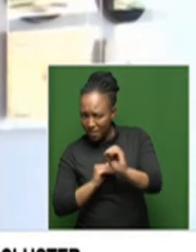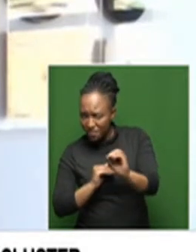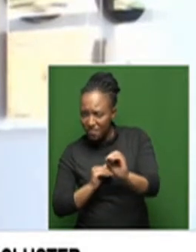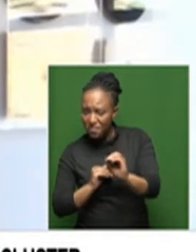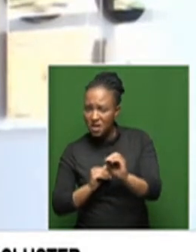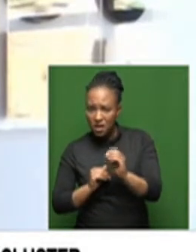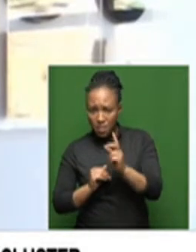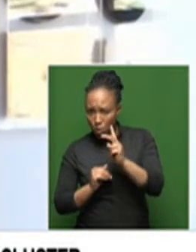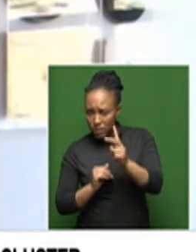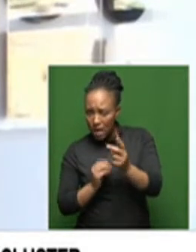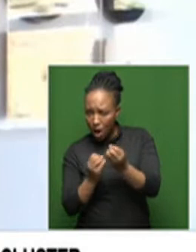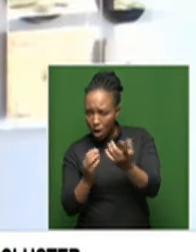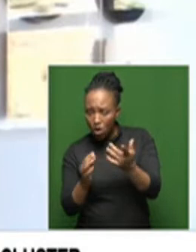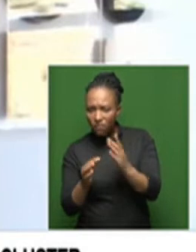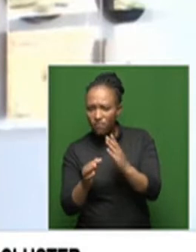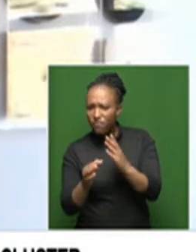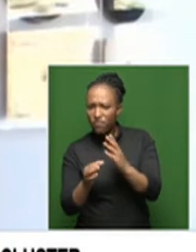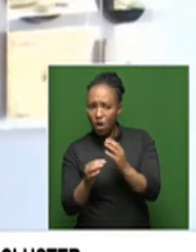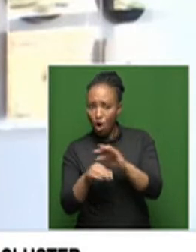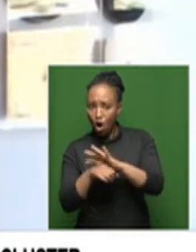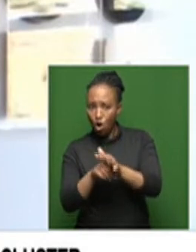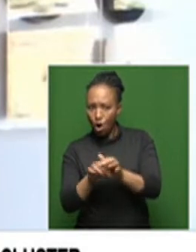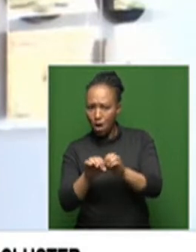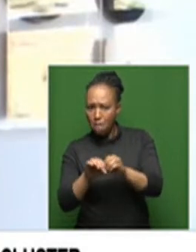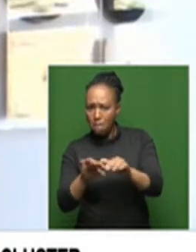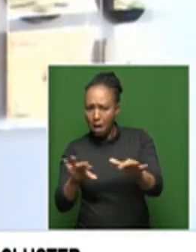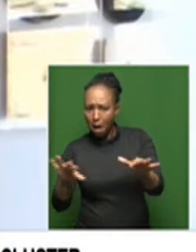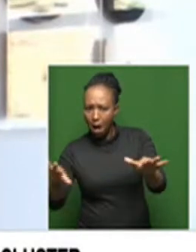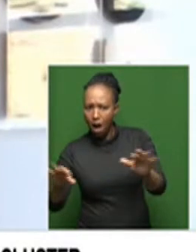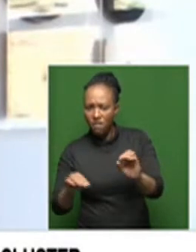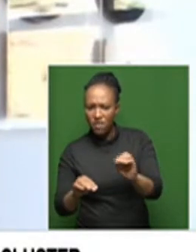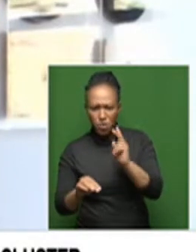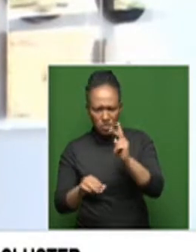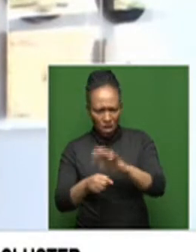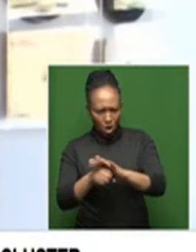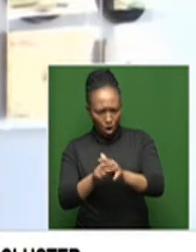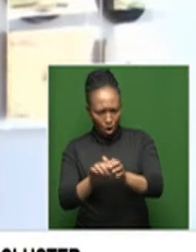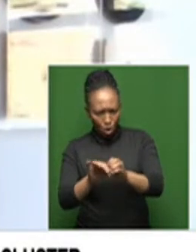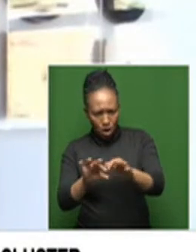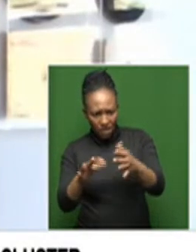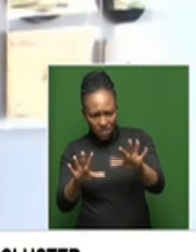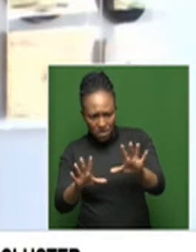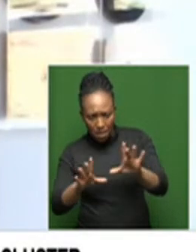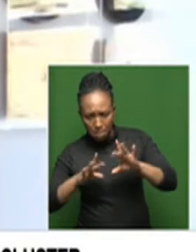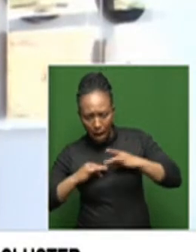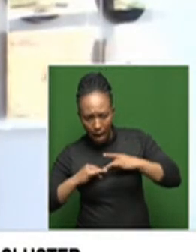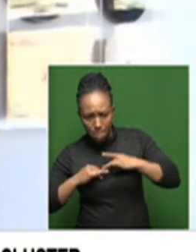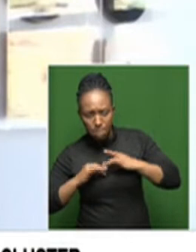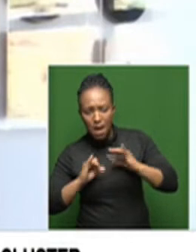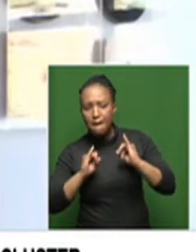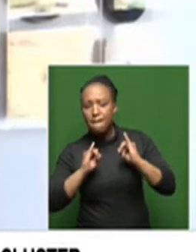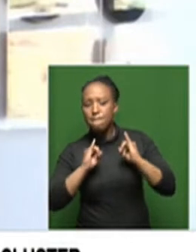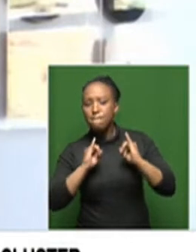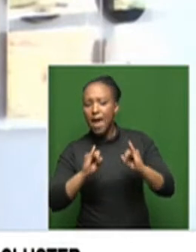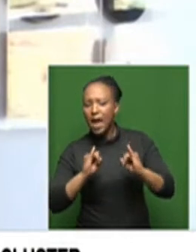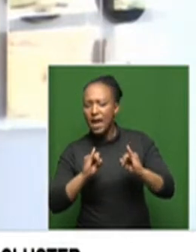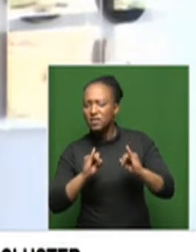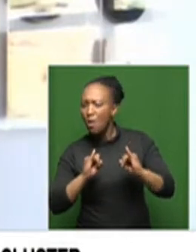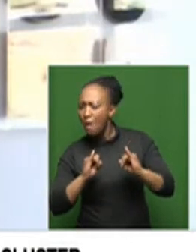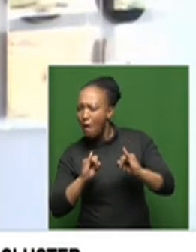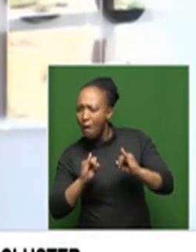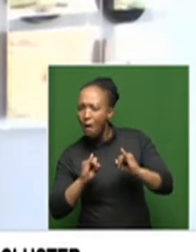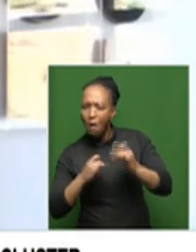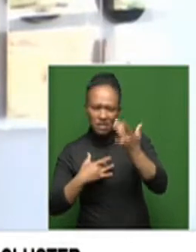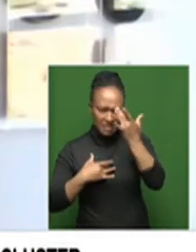we seeing a lot of breakthrough infections? If we see infections, are they severe illness, or actually are we seeing that even if there are